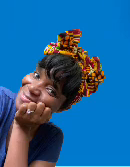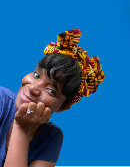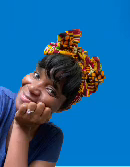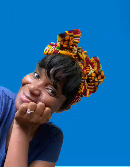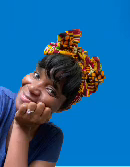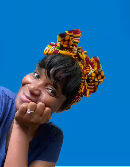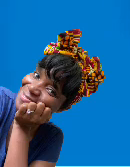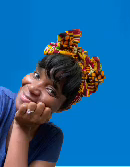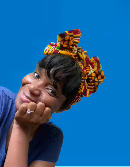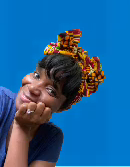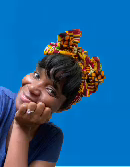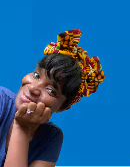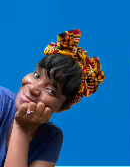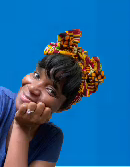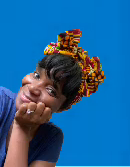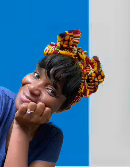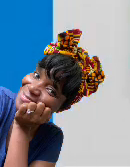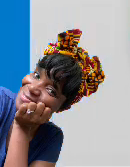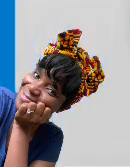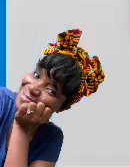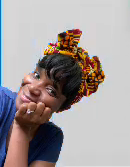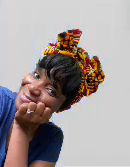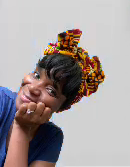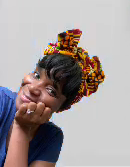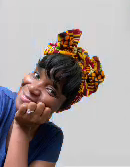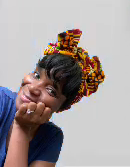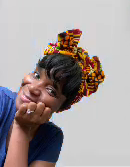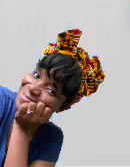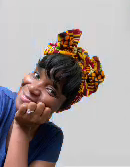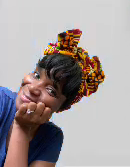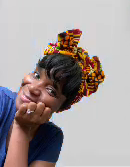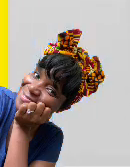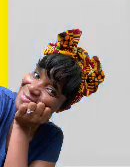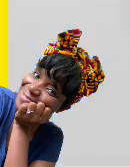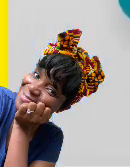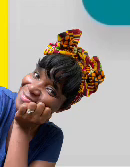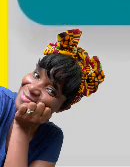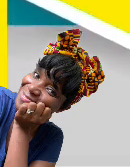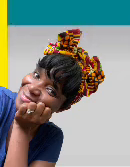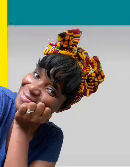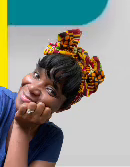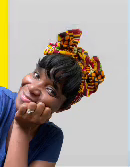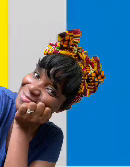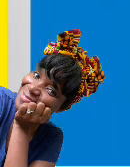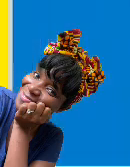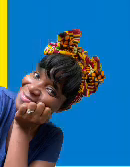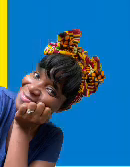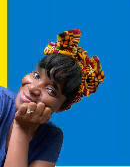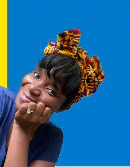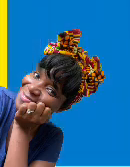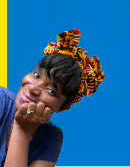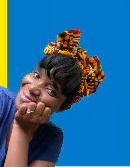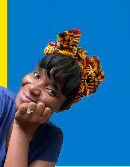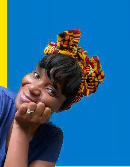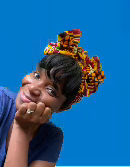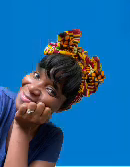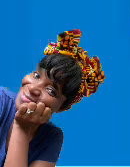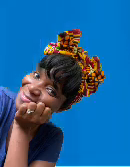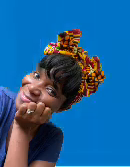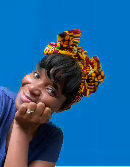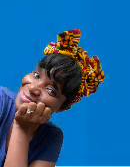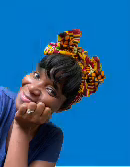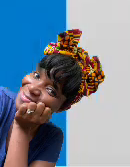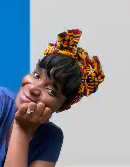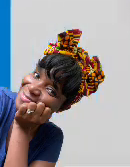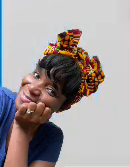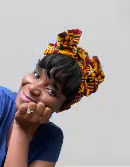trespasses, as we forgive those who trespass against us. And lead us not into temptation, but